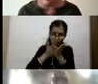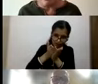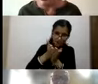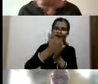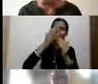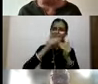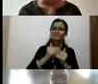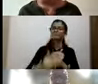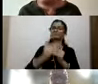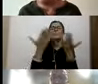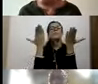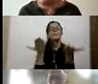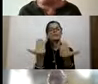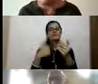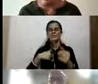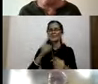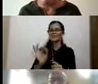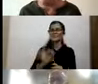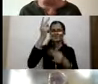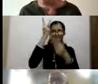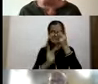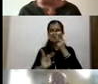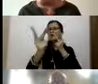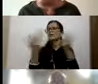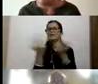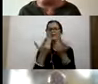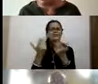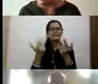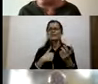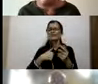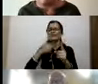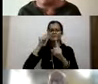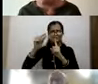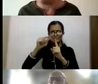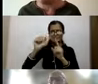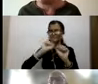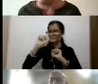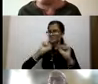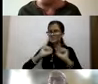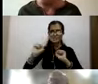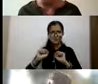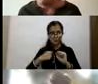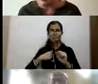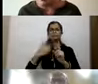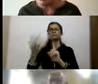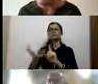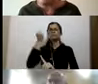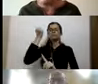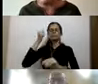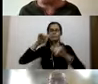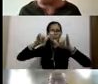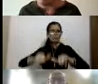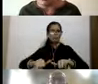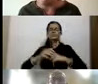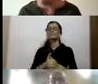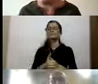And my belief, you know, my future vision is that every piece of privately owned land in India becomes a conservation area. Because in India today,